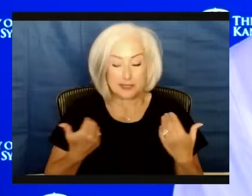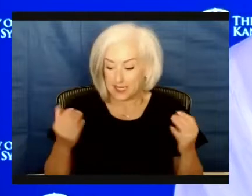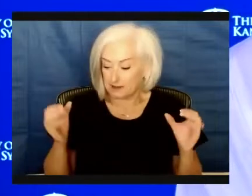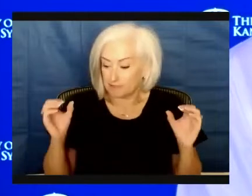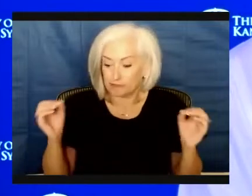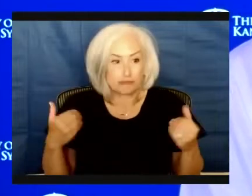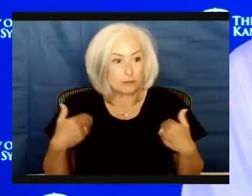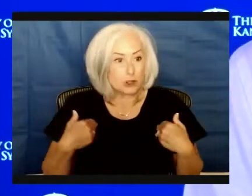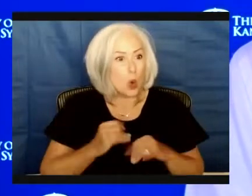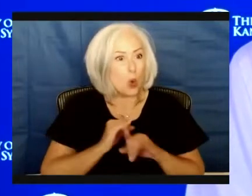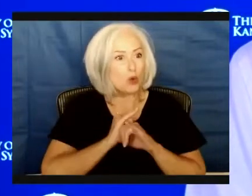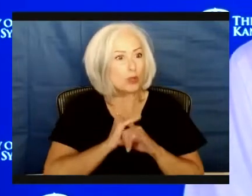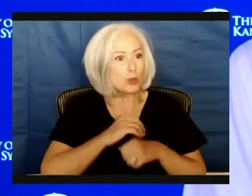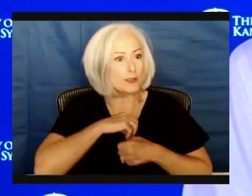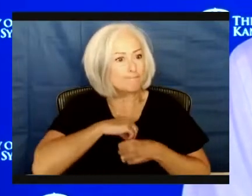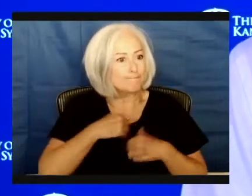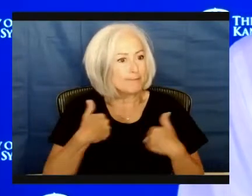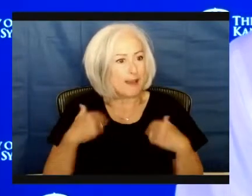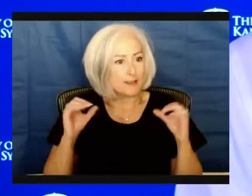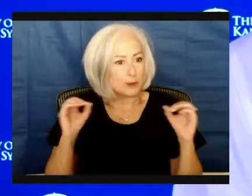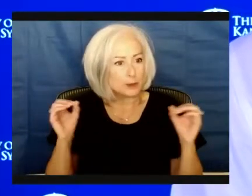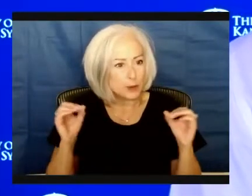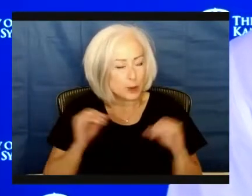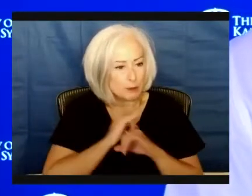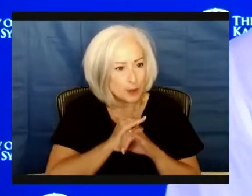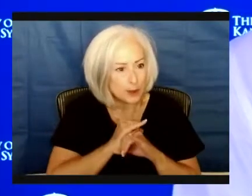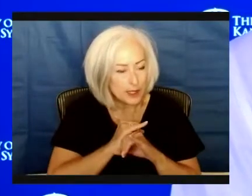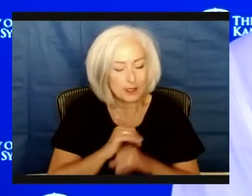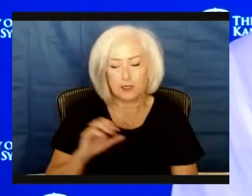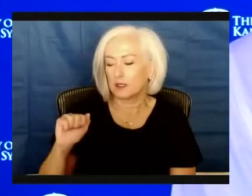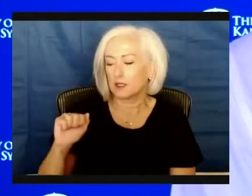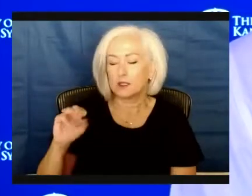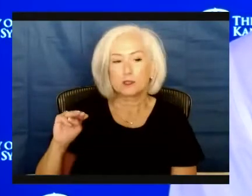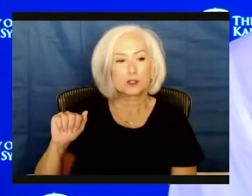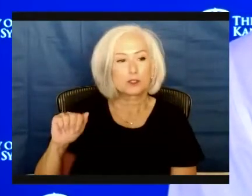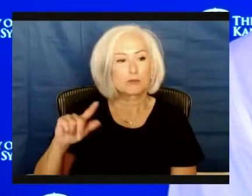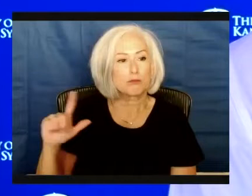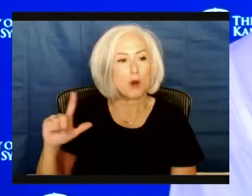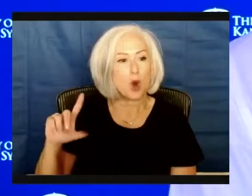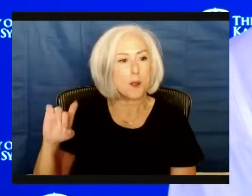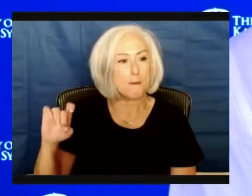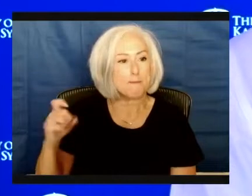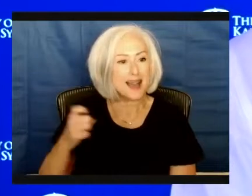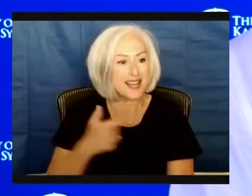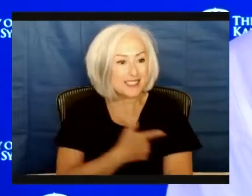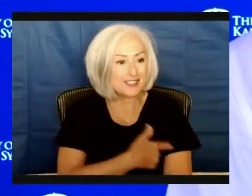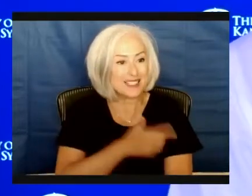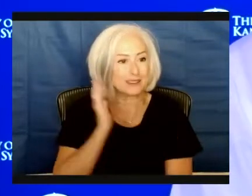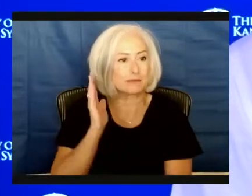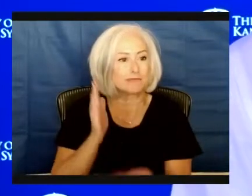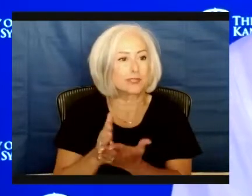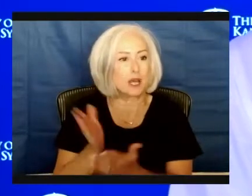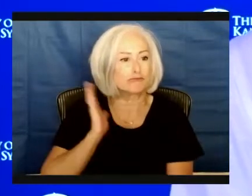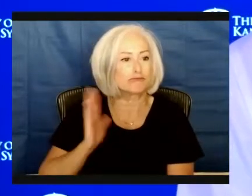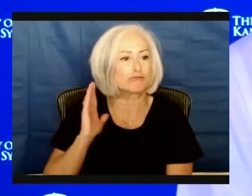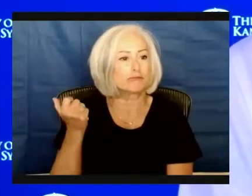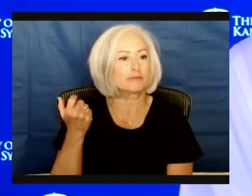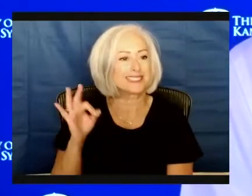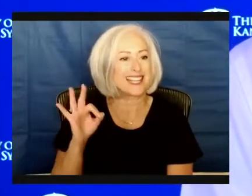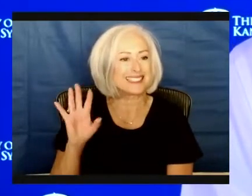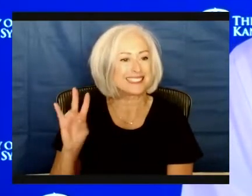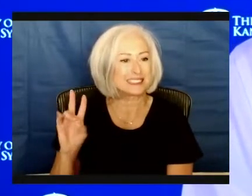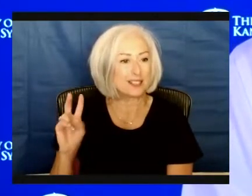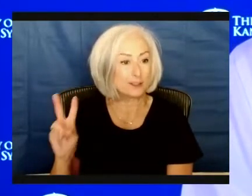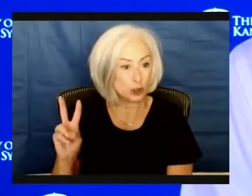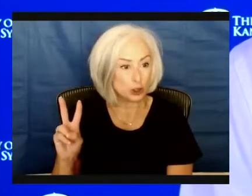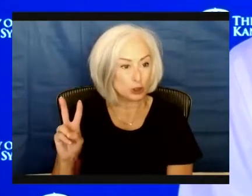the vaccination for smallpox, that stopped in the United States about 1972. Smallpox was declared